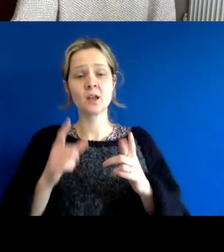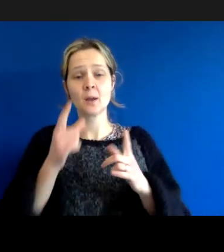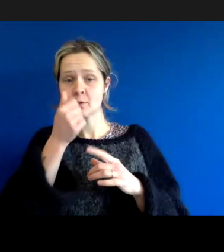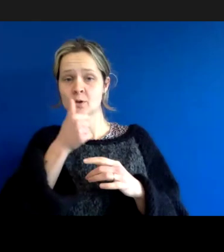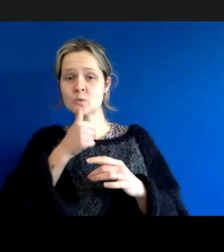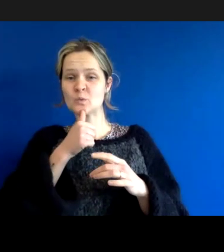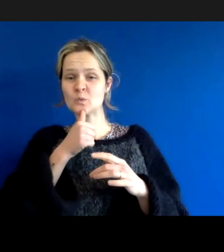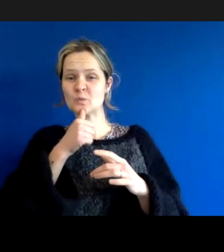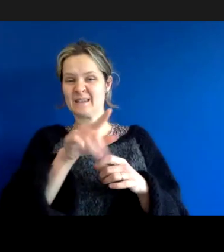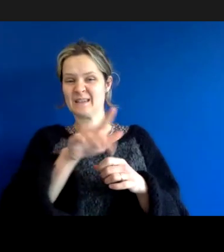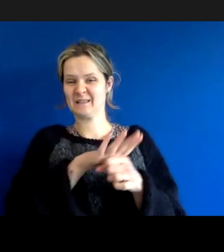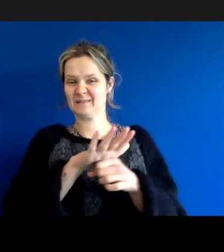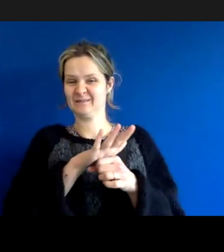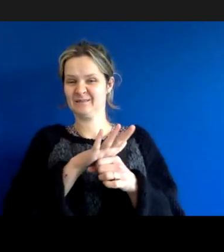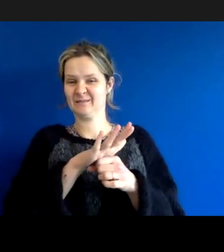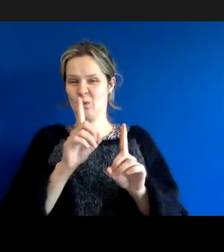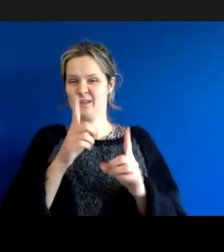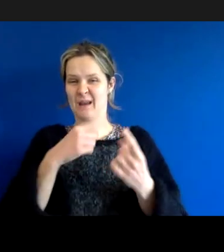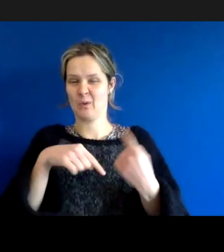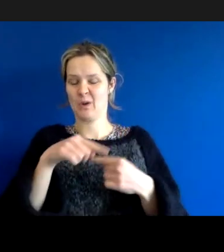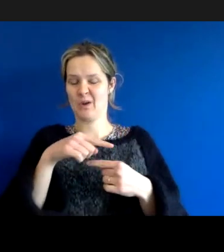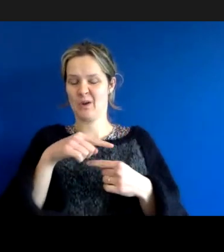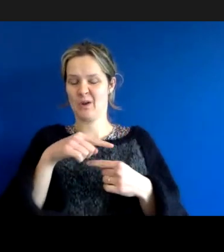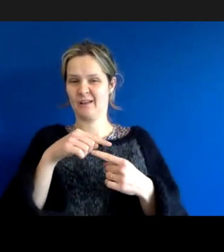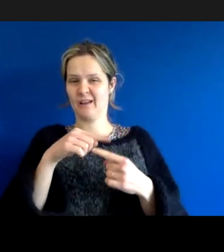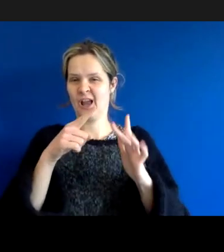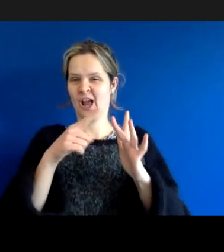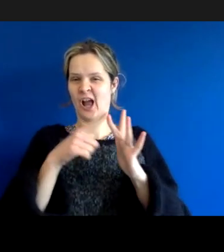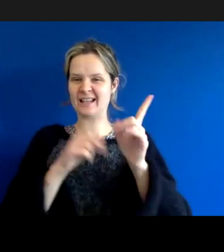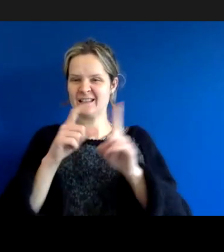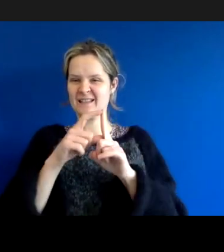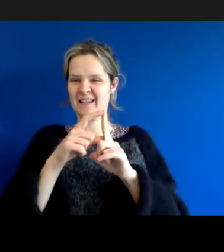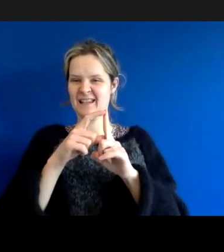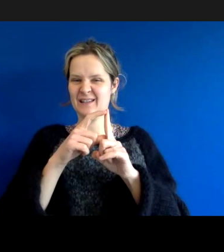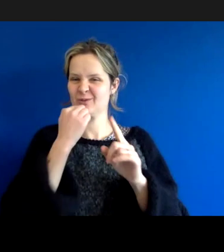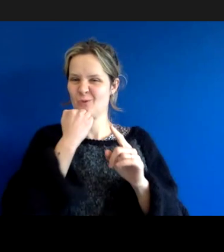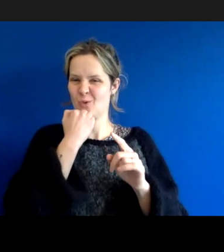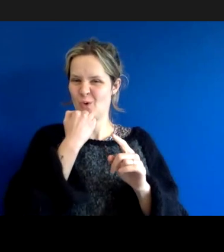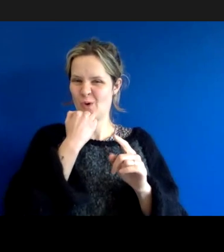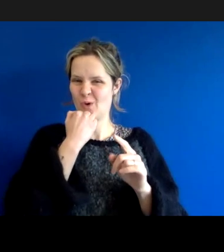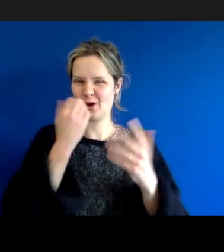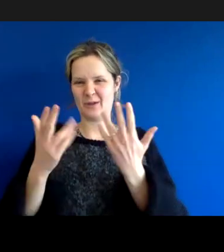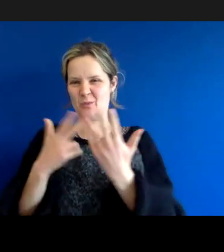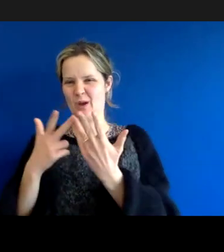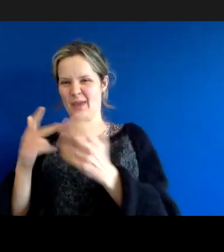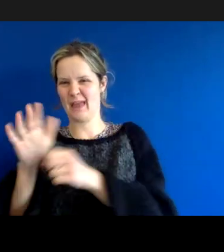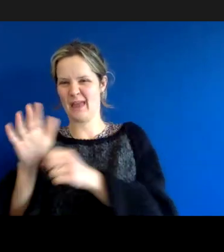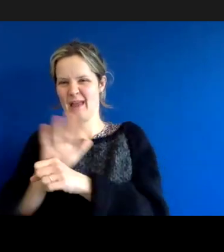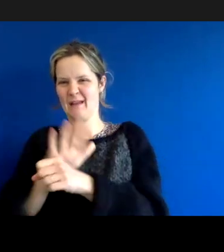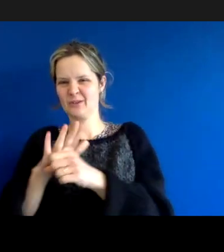is, what's our IMD score, our deprivation score, compared to the other areas I'm looking at,